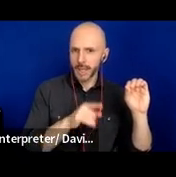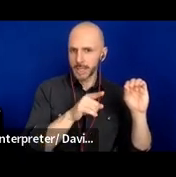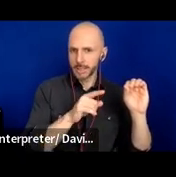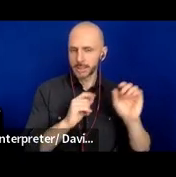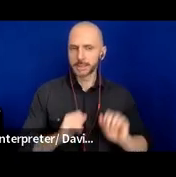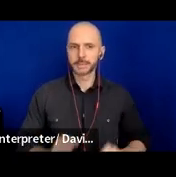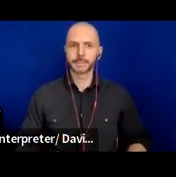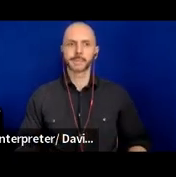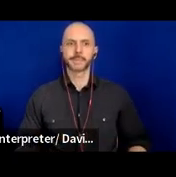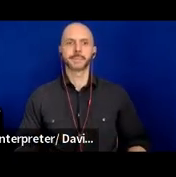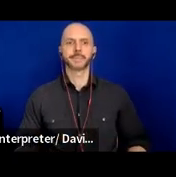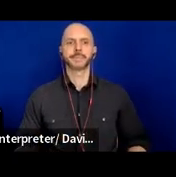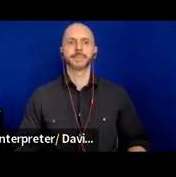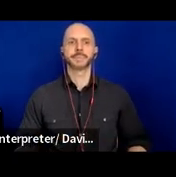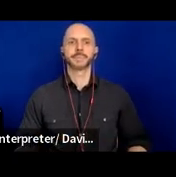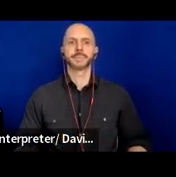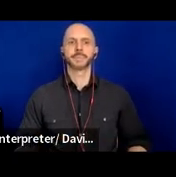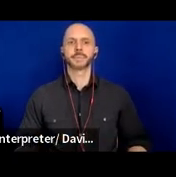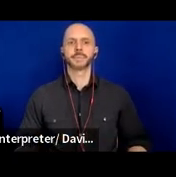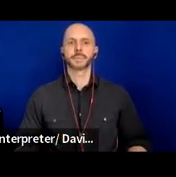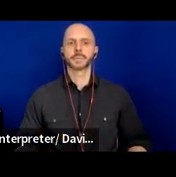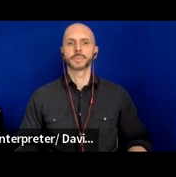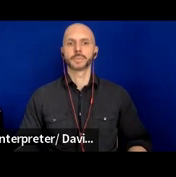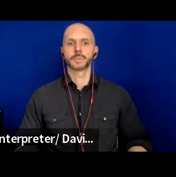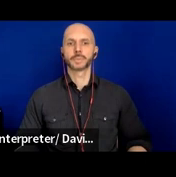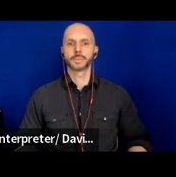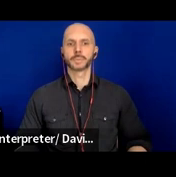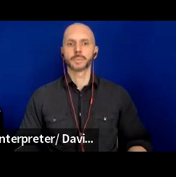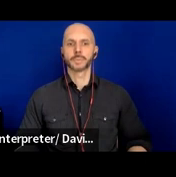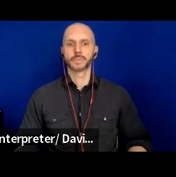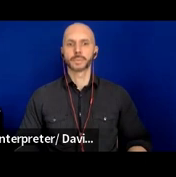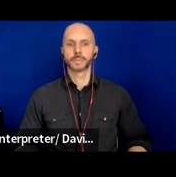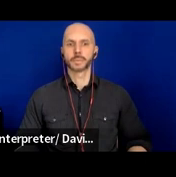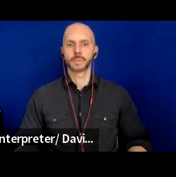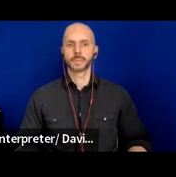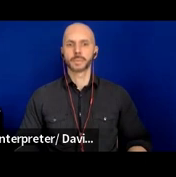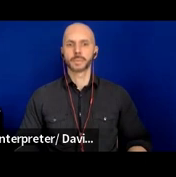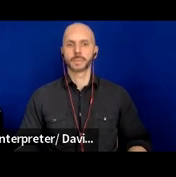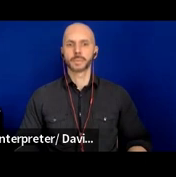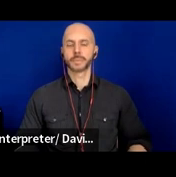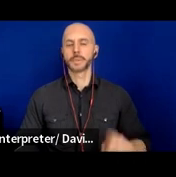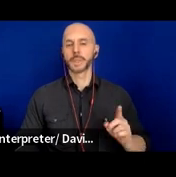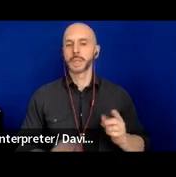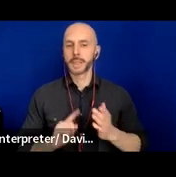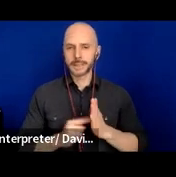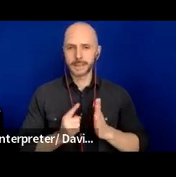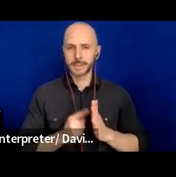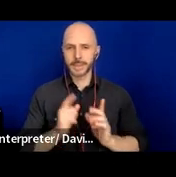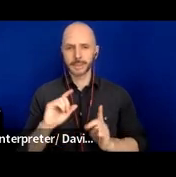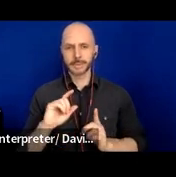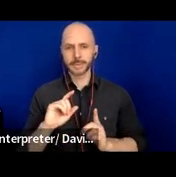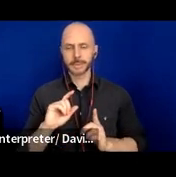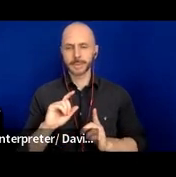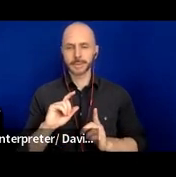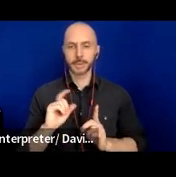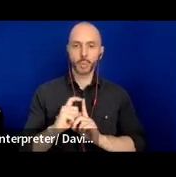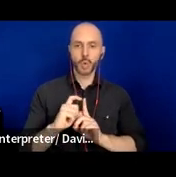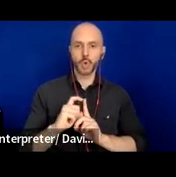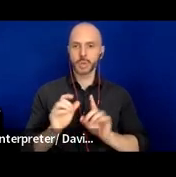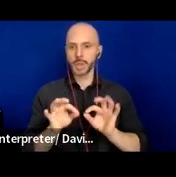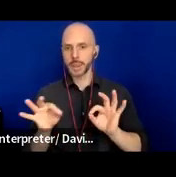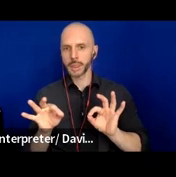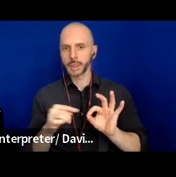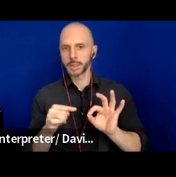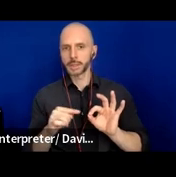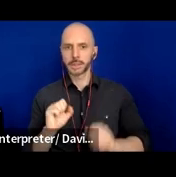I complimenting someone? Why are they taking offense? And it's because it might perpetuate in an underhanded way a stereotype. So often it's surprise. So people